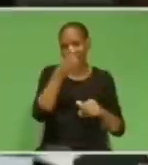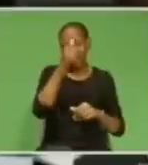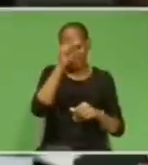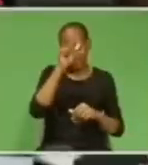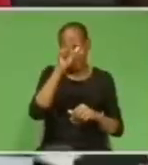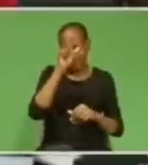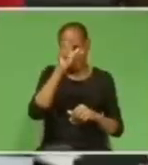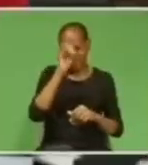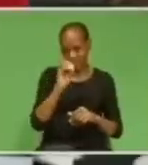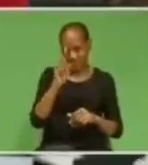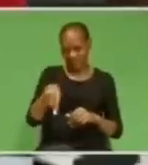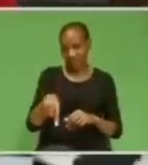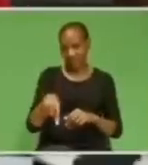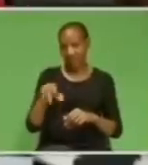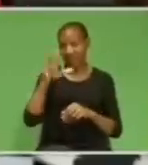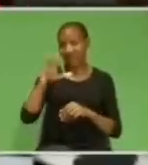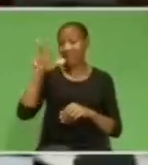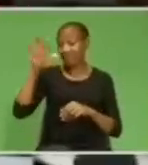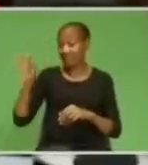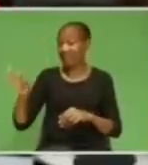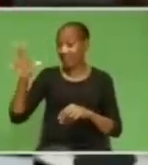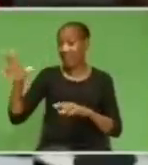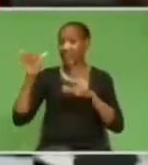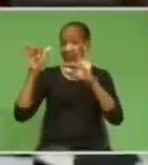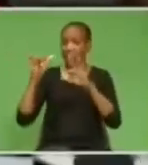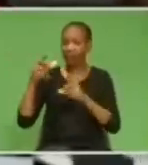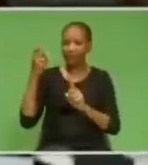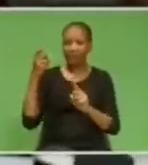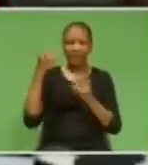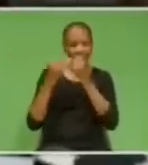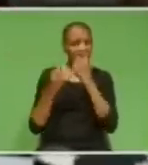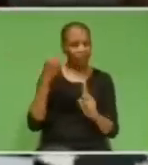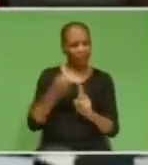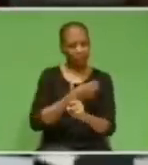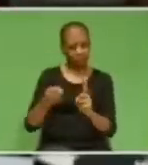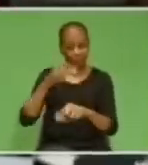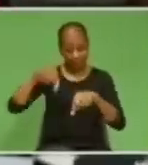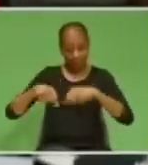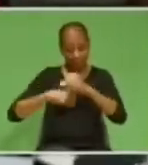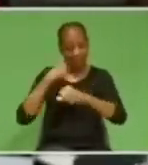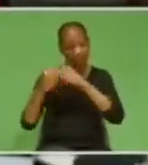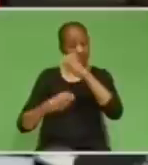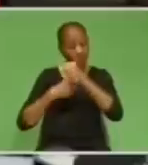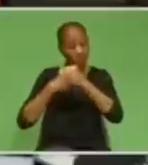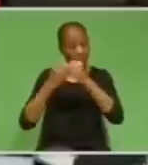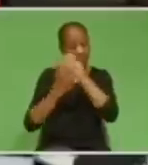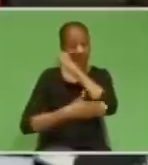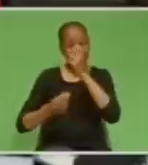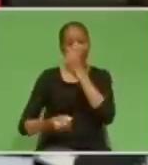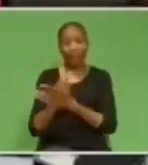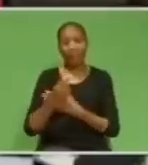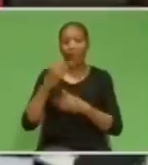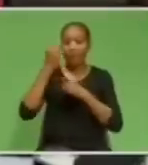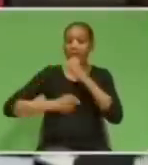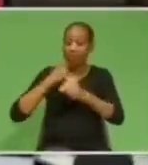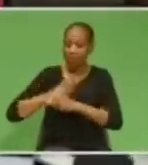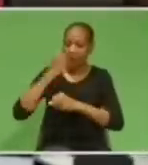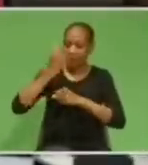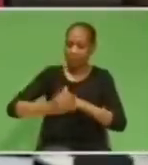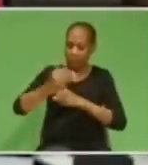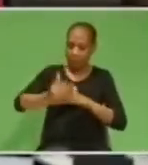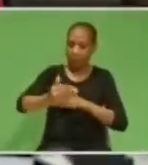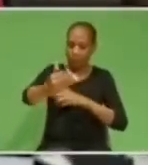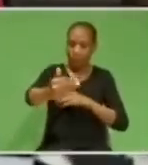60,888 reported sexual offenses in this country. Over the following years, the number was reduced to